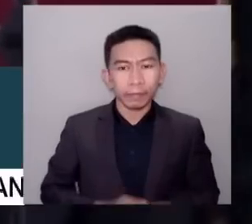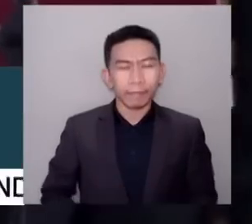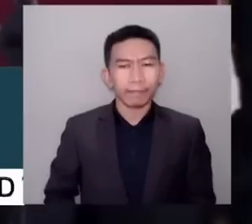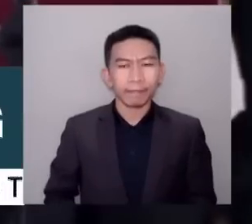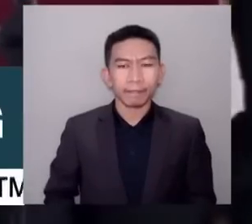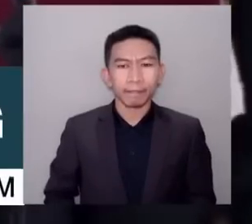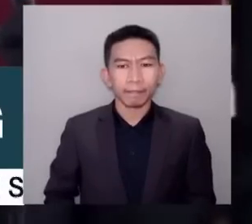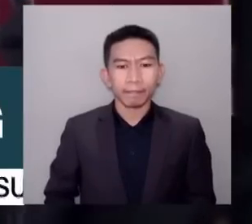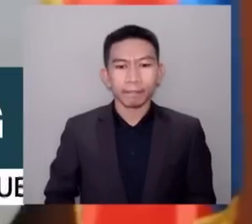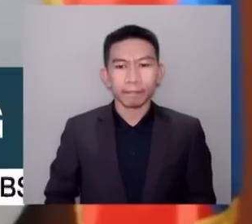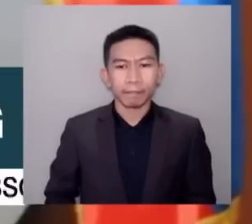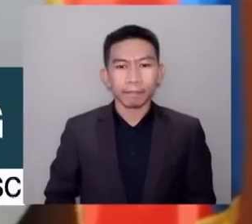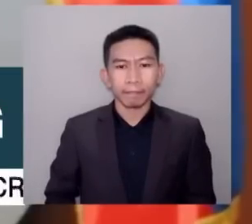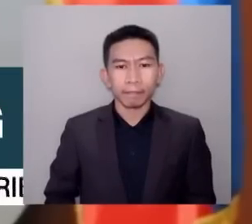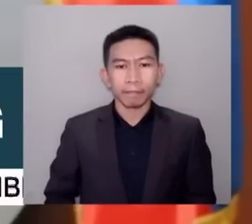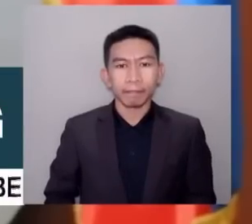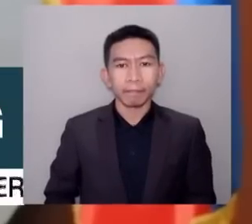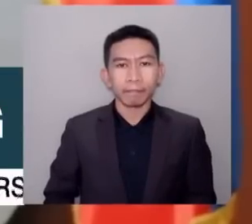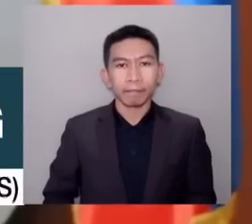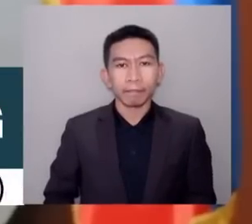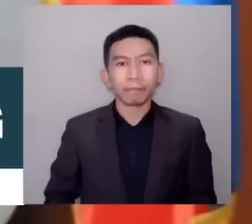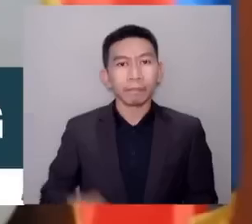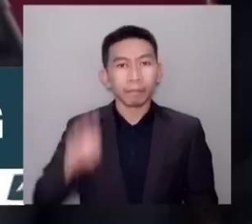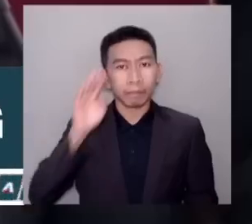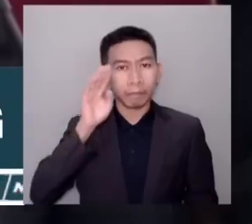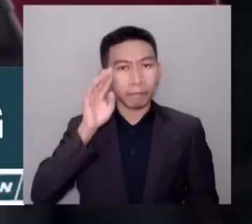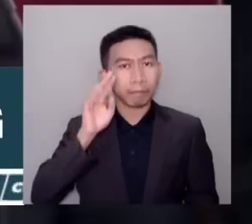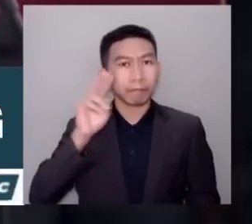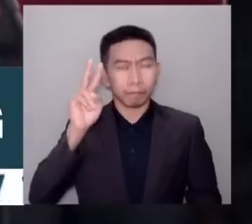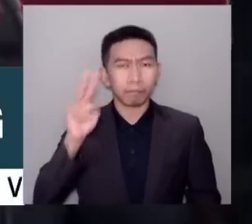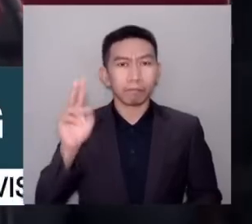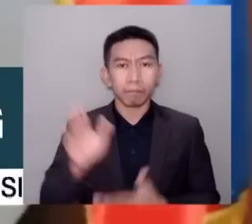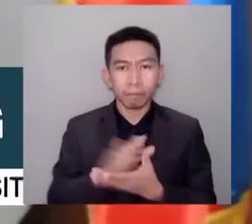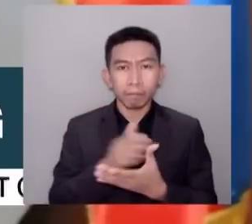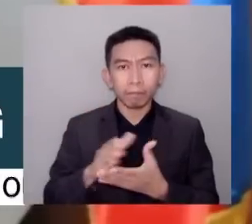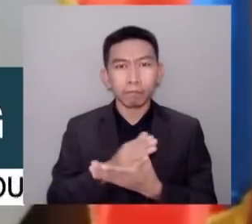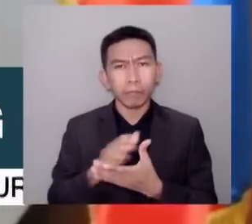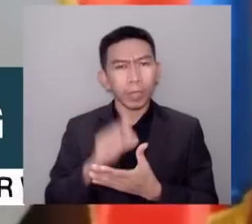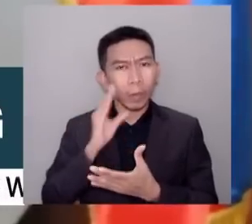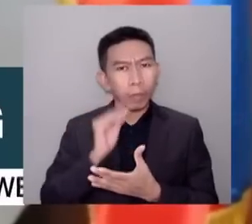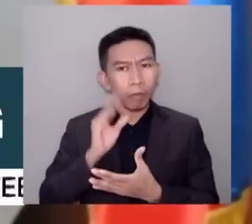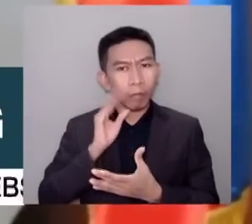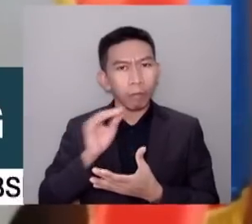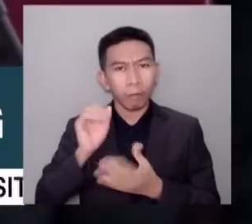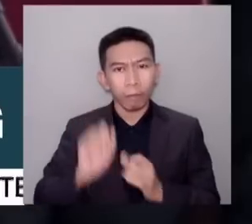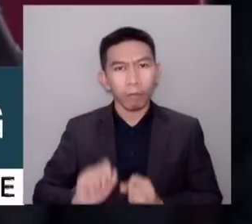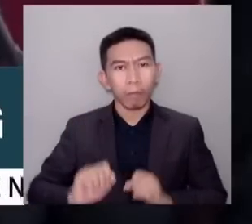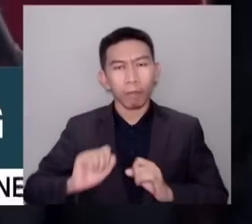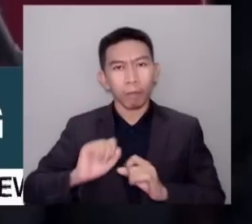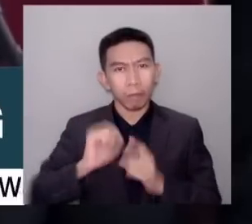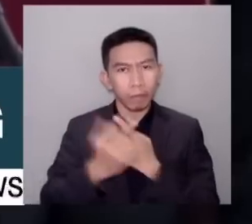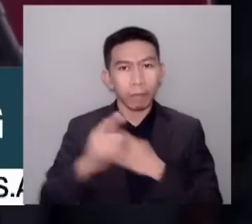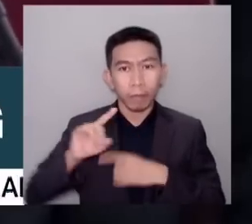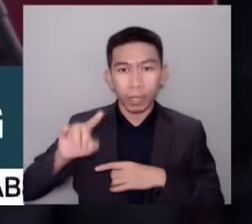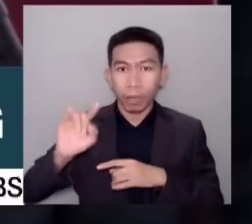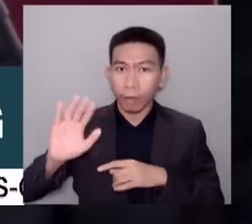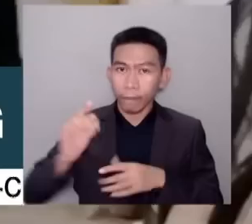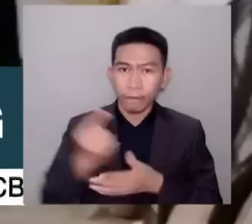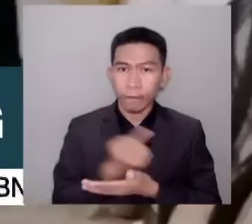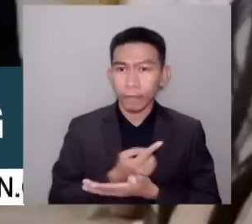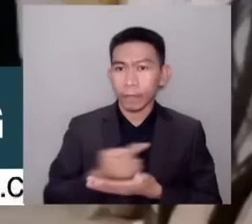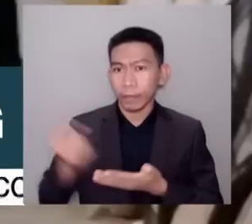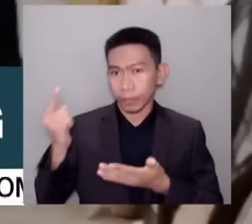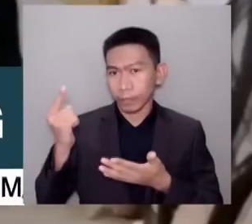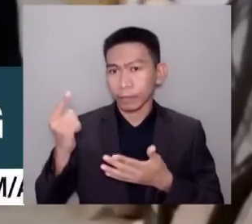President Ferdinand Marcos Jr. shared his experience on social media on returning to Malacañang. In a vlog, the president